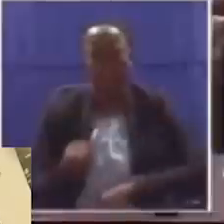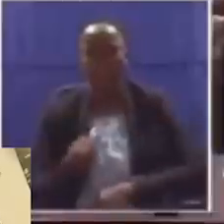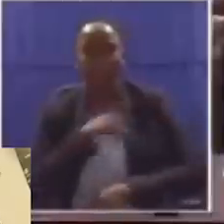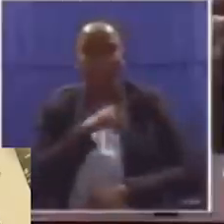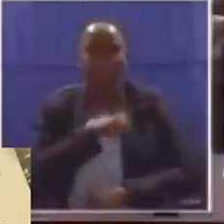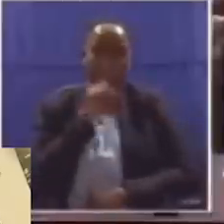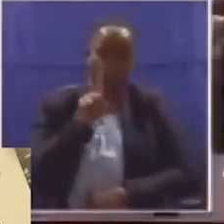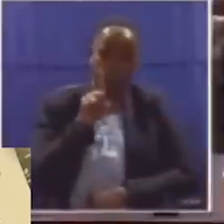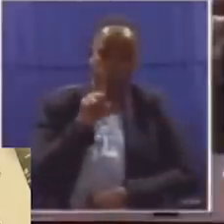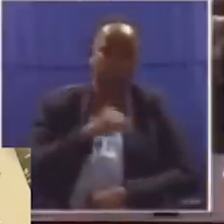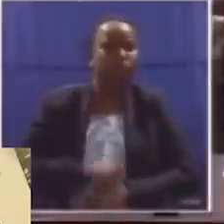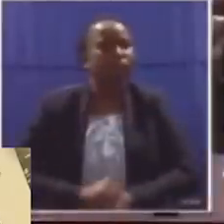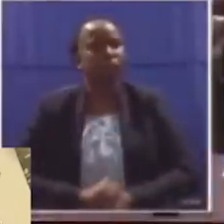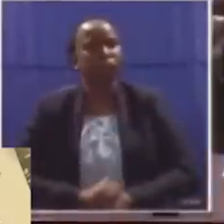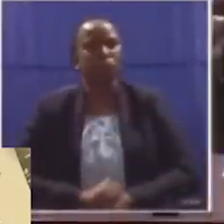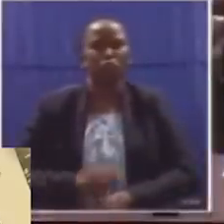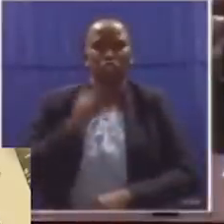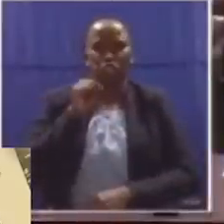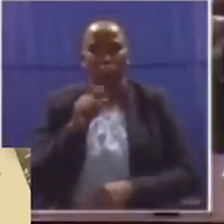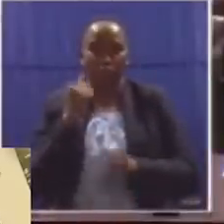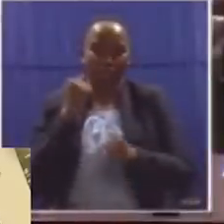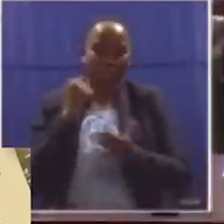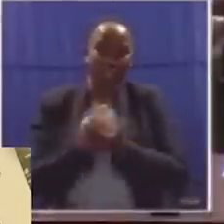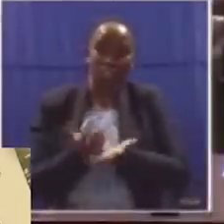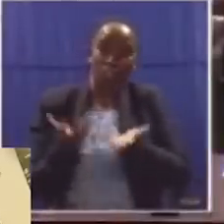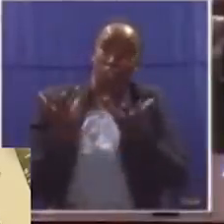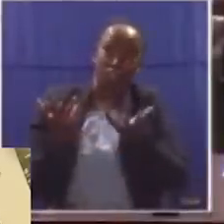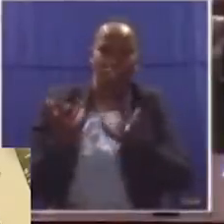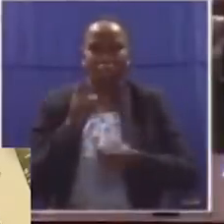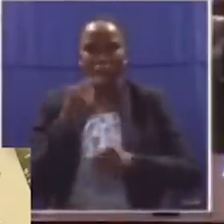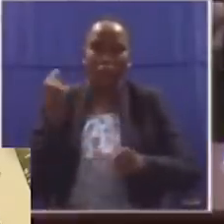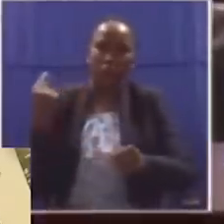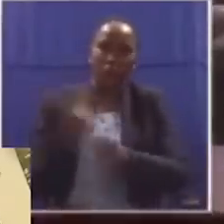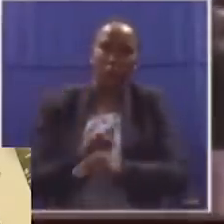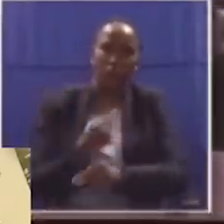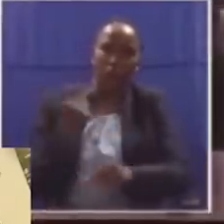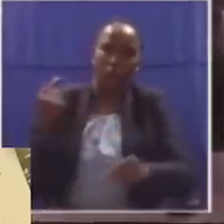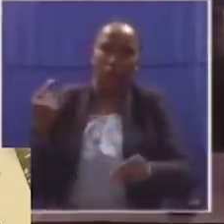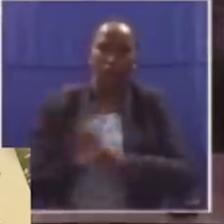Because precisely because you are sitting there and you are always the orach,